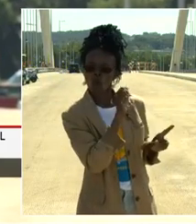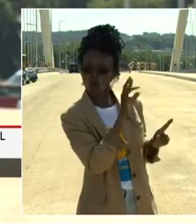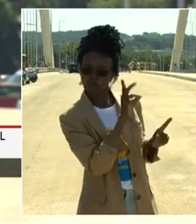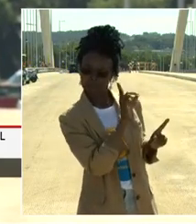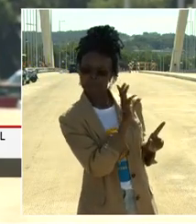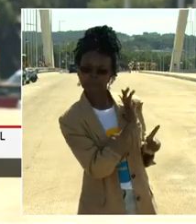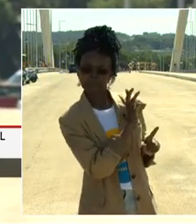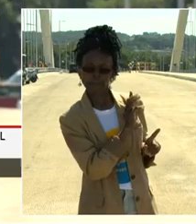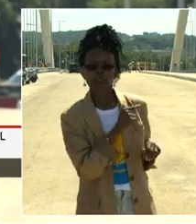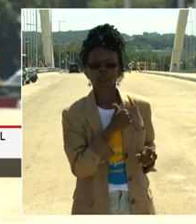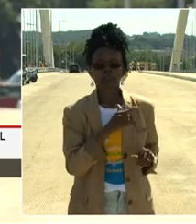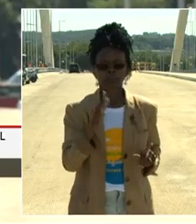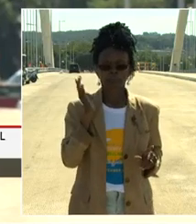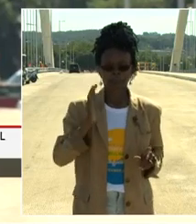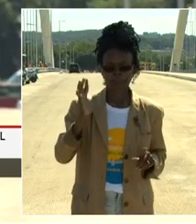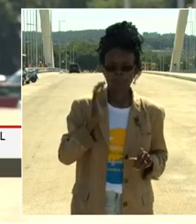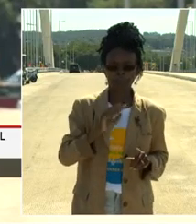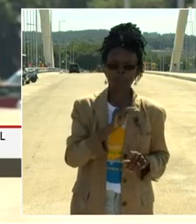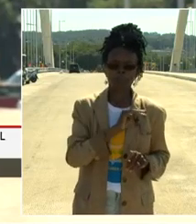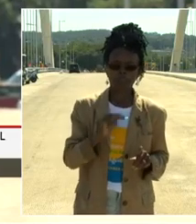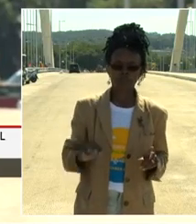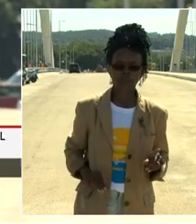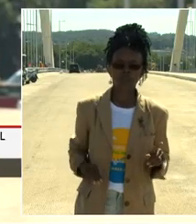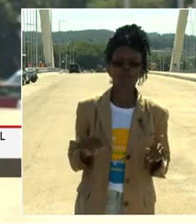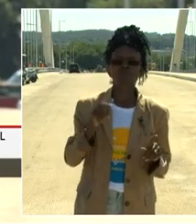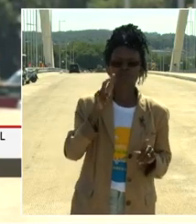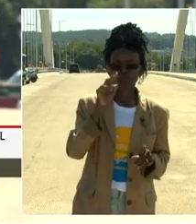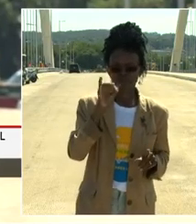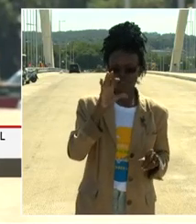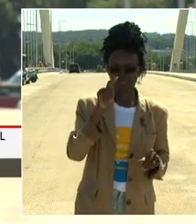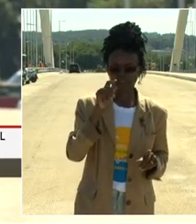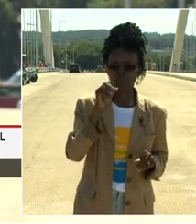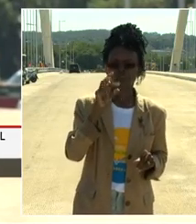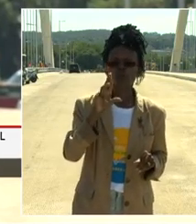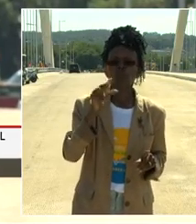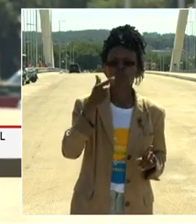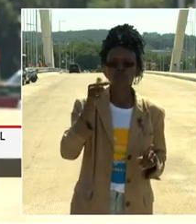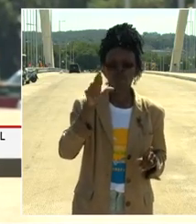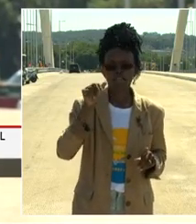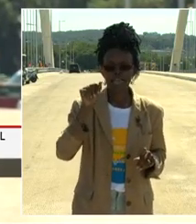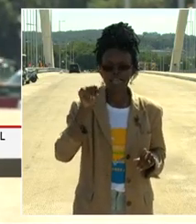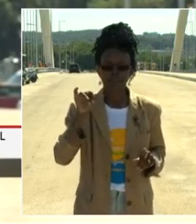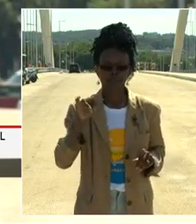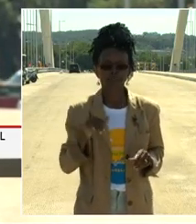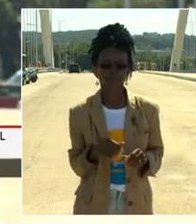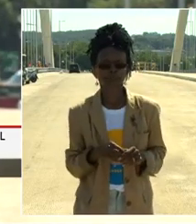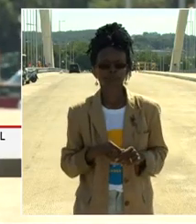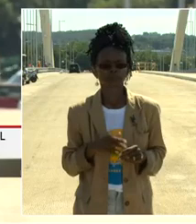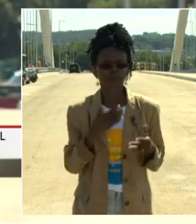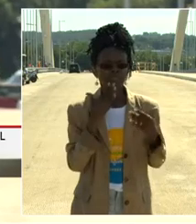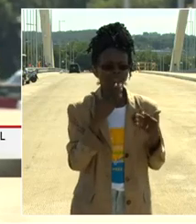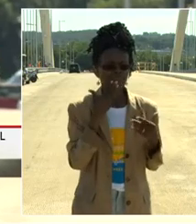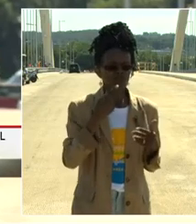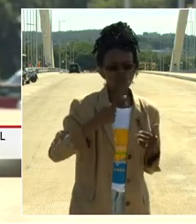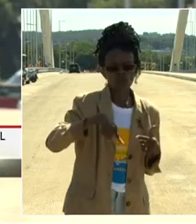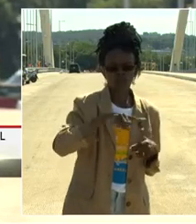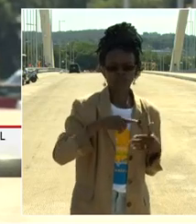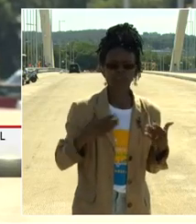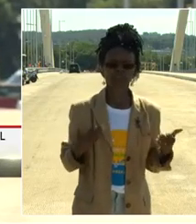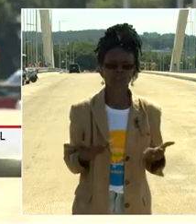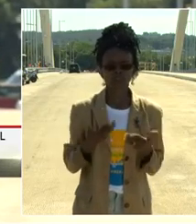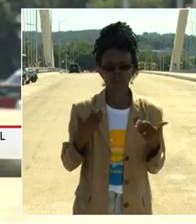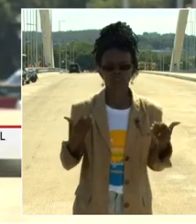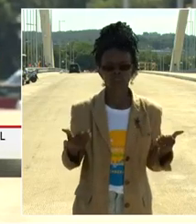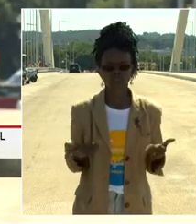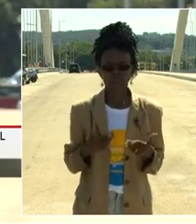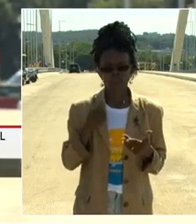Council Member Gray, and at-large Council Member Anita Bonds. Thank you so much for all being here and playing a